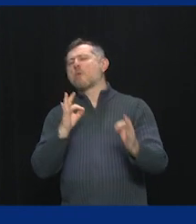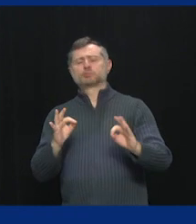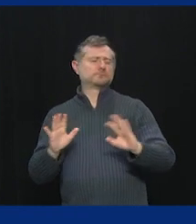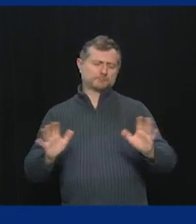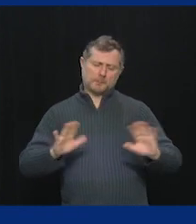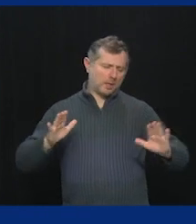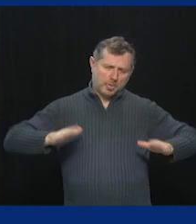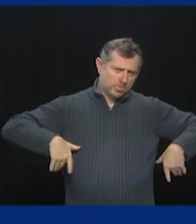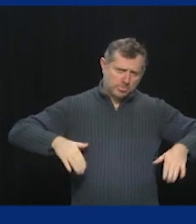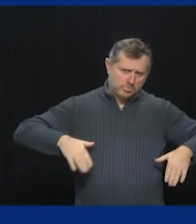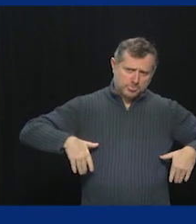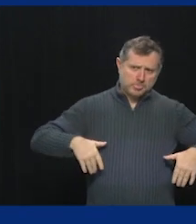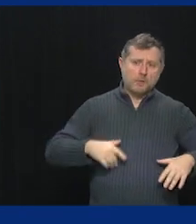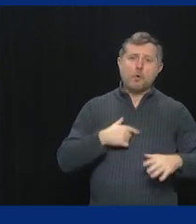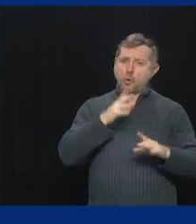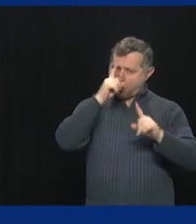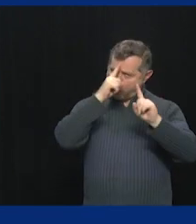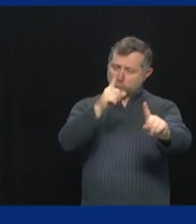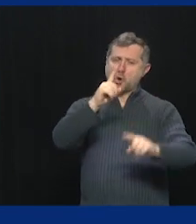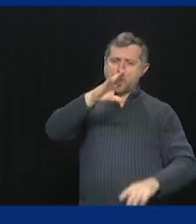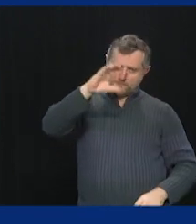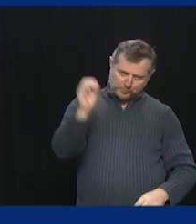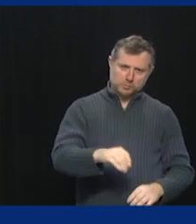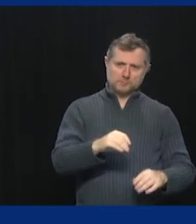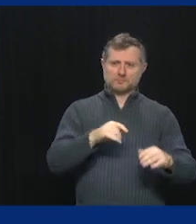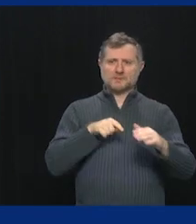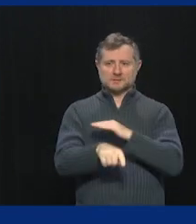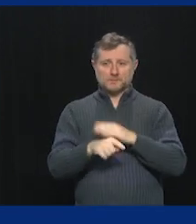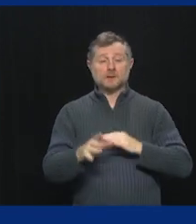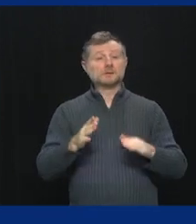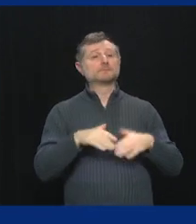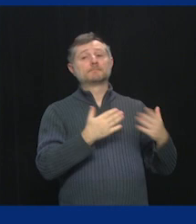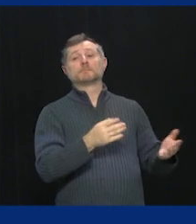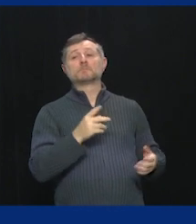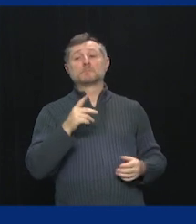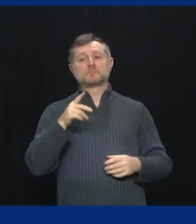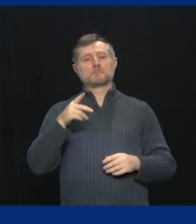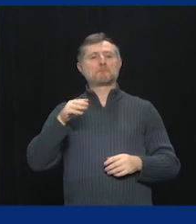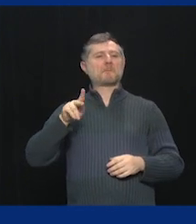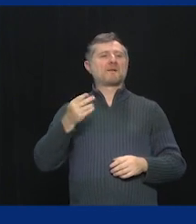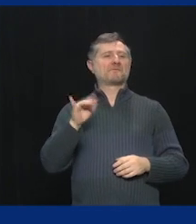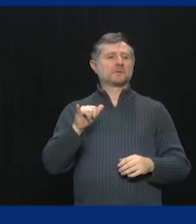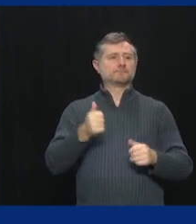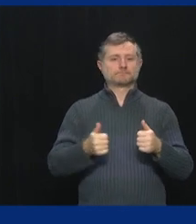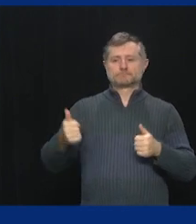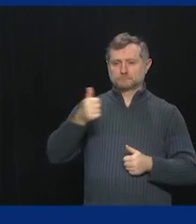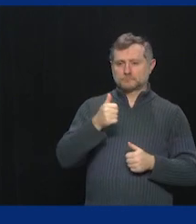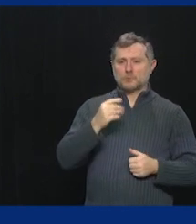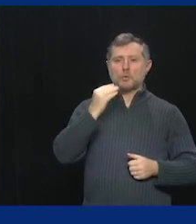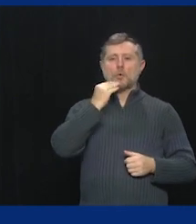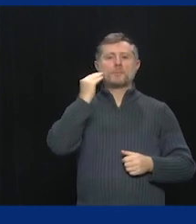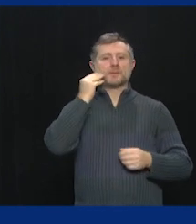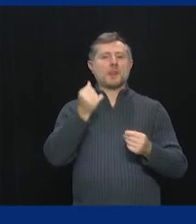I want to get to 100% as soon as possible. So Patrick Murphy, our Commissioner of Homeland Security and Emergency Services.